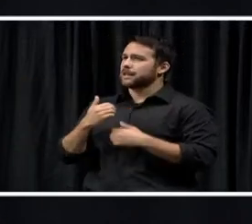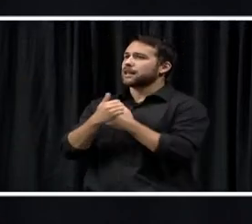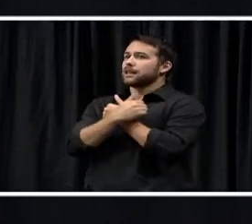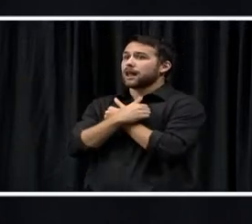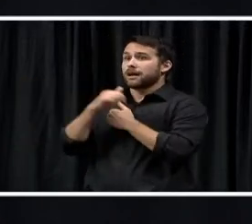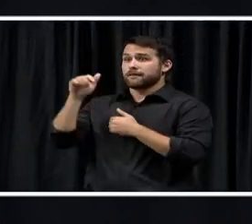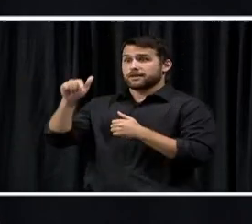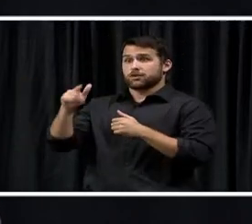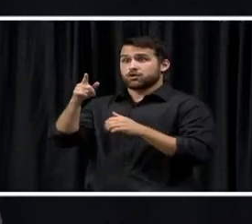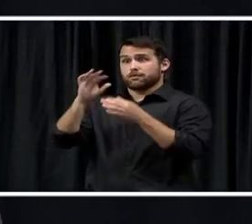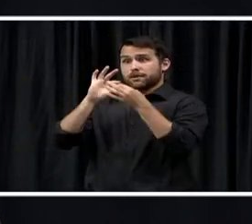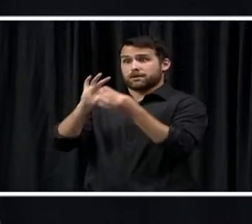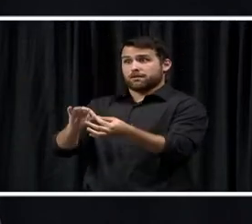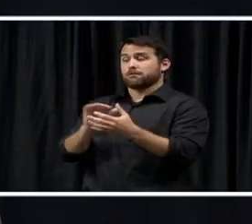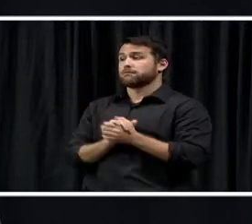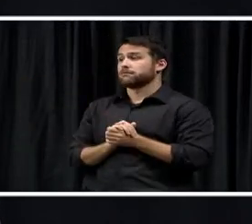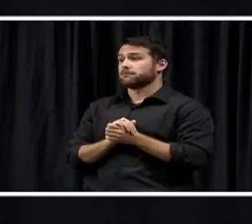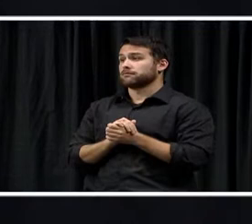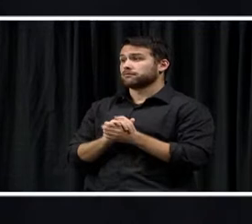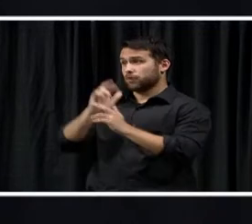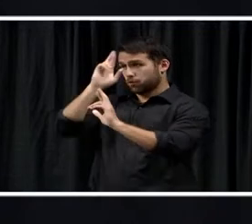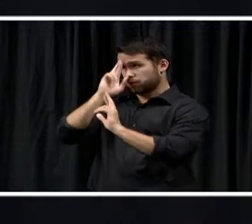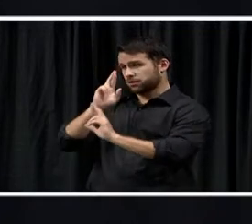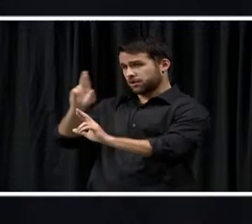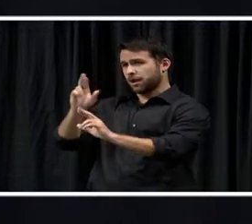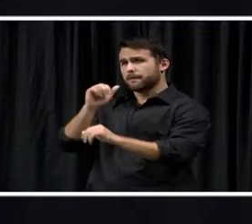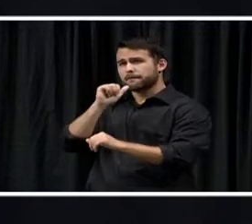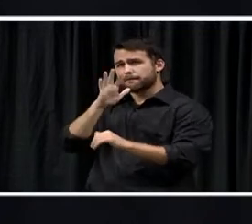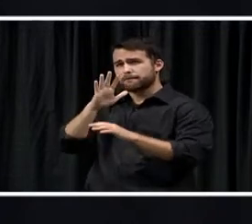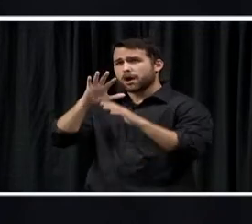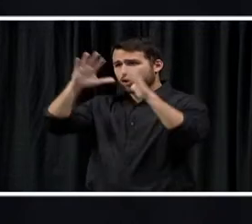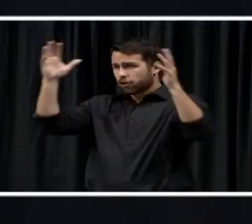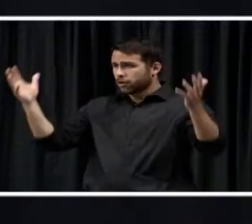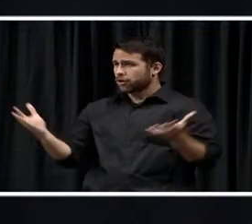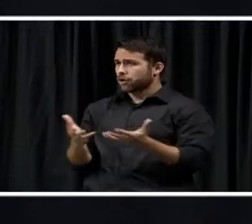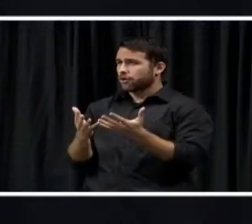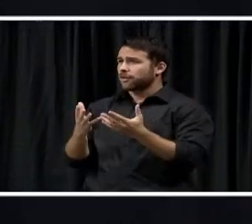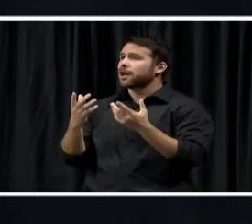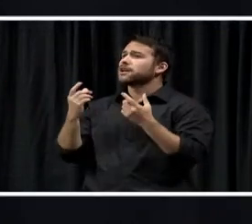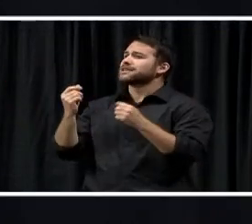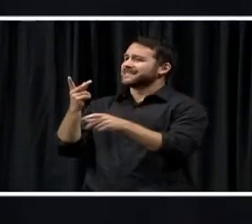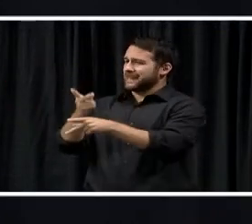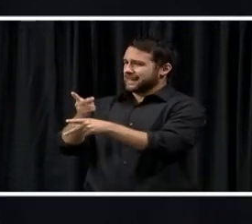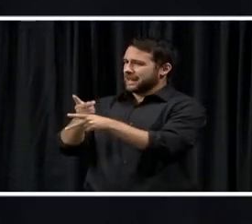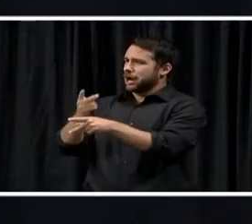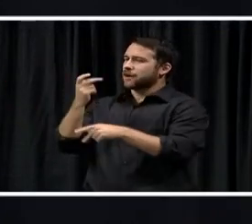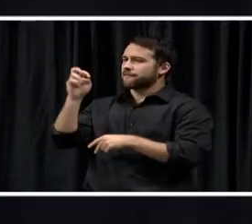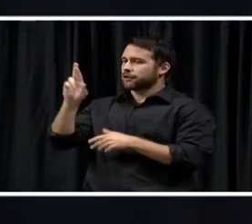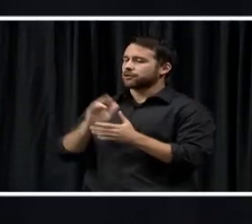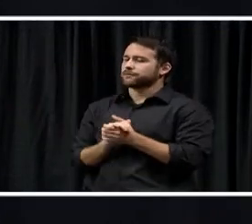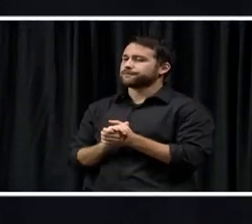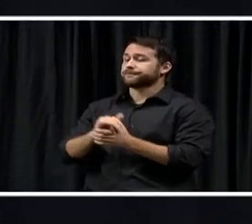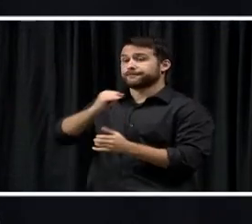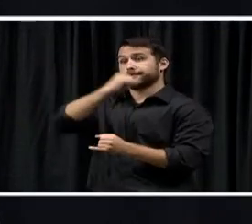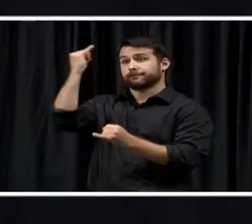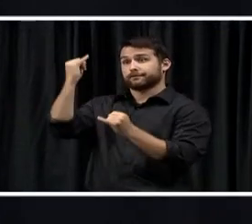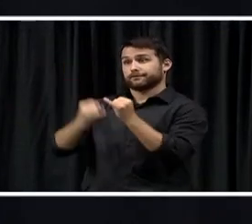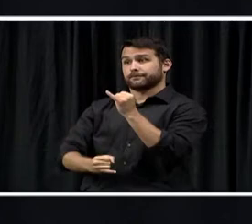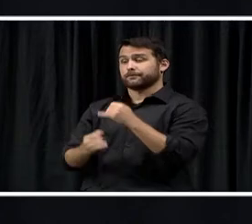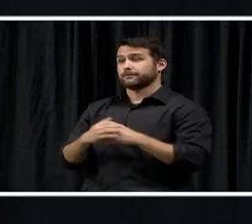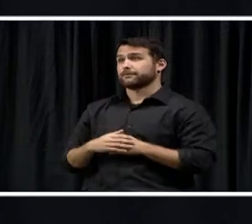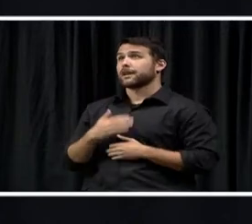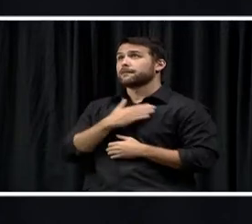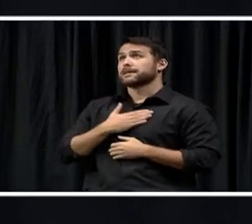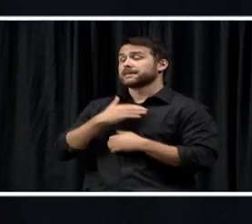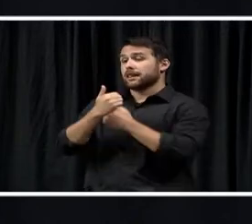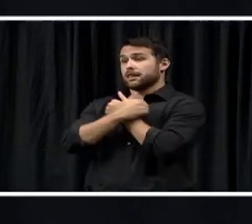to, respect Mother Earth, and do your part to help take good care of her. Lastly, please love